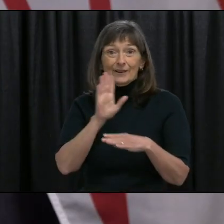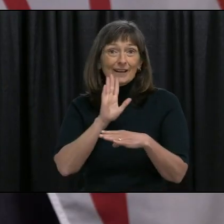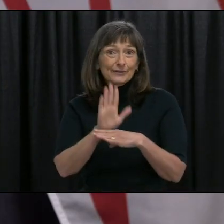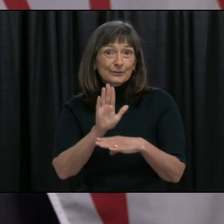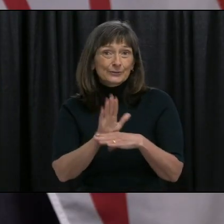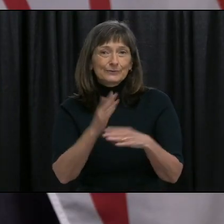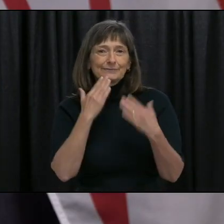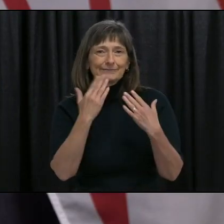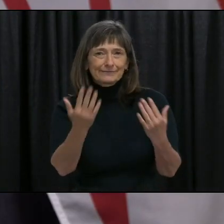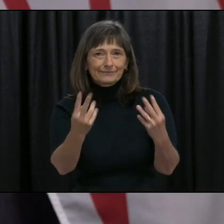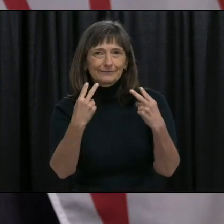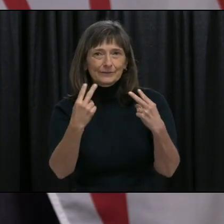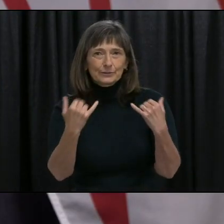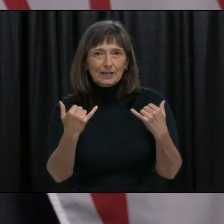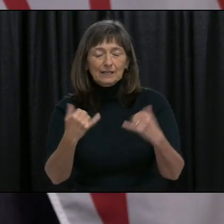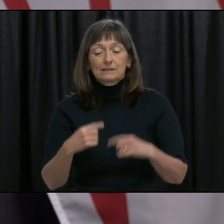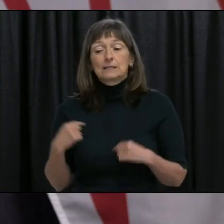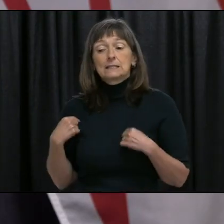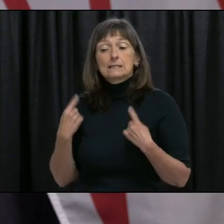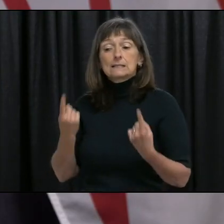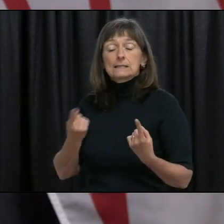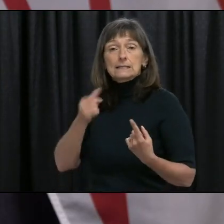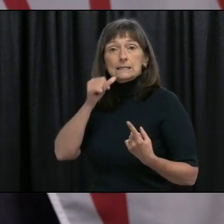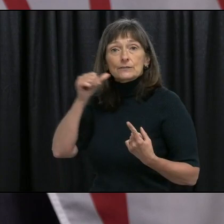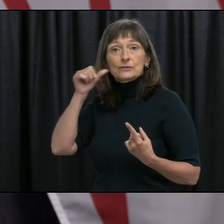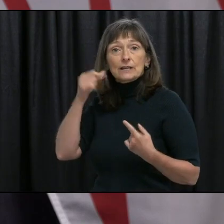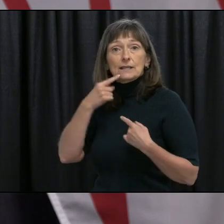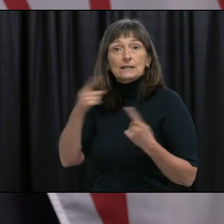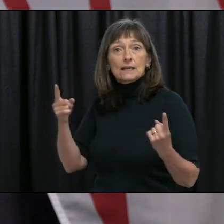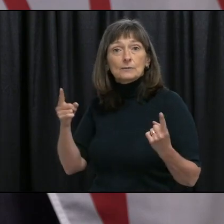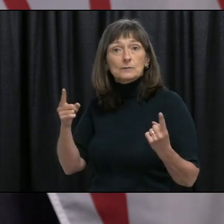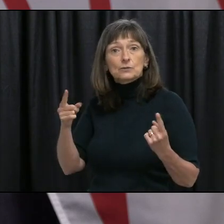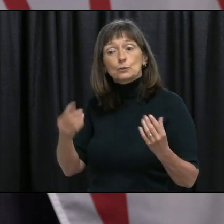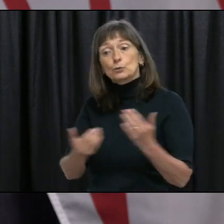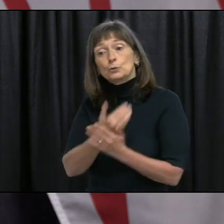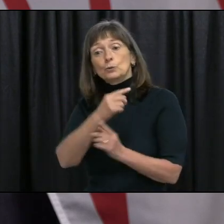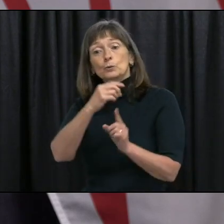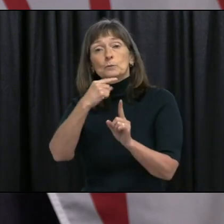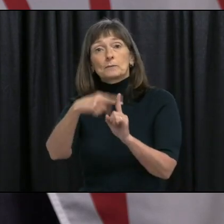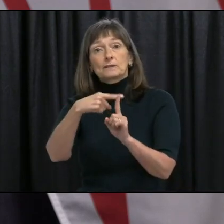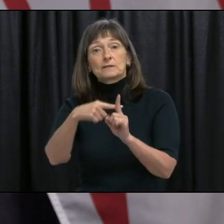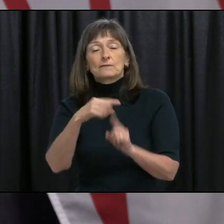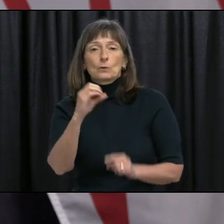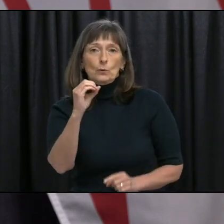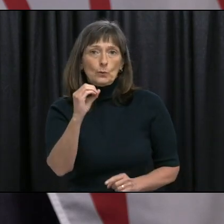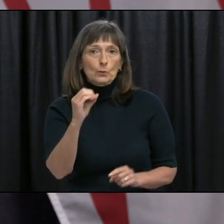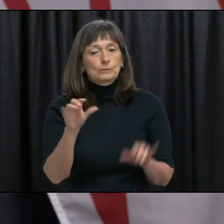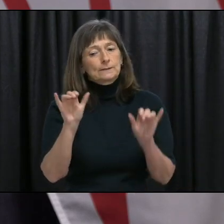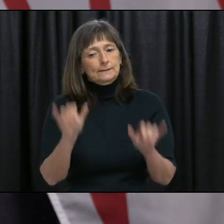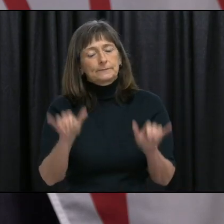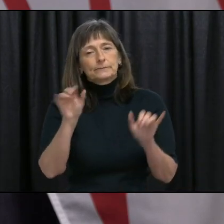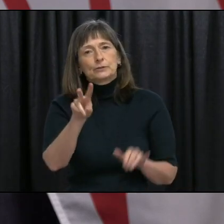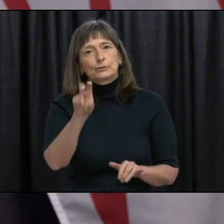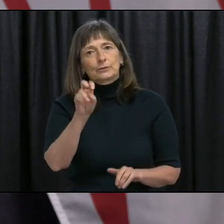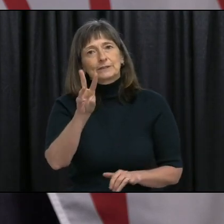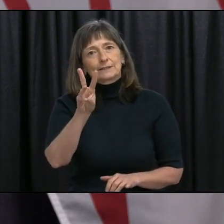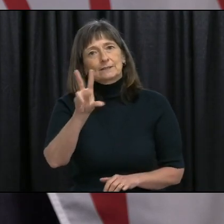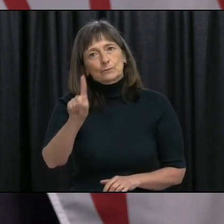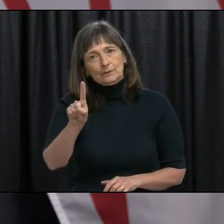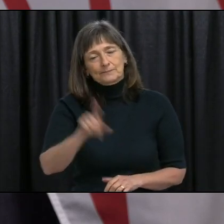thanks for joining us today. Since the media advisory yesterday, we have no new positive cases, and the total number of cases in our province